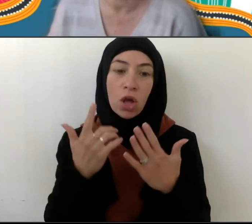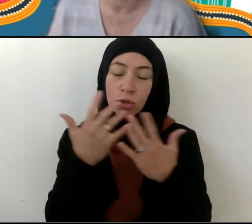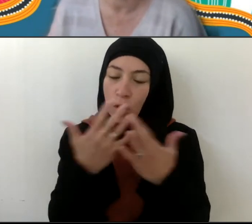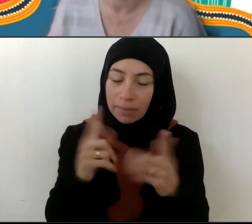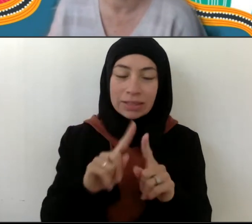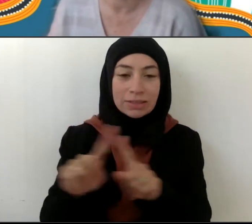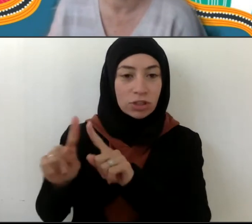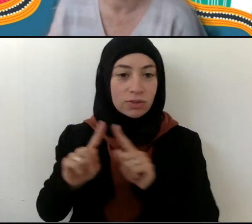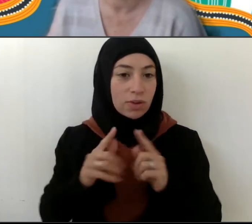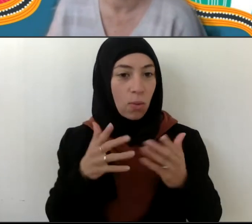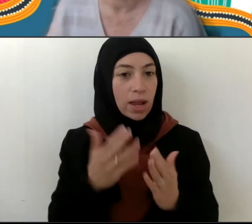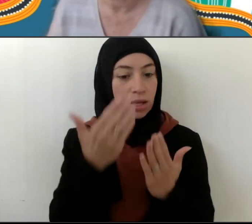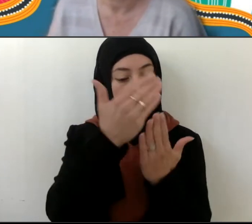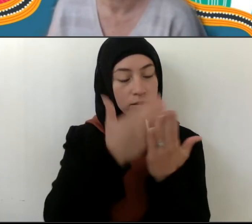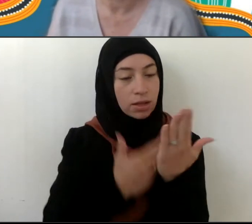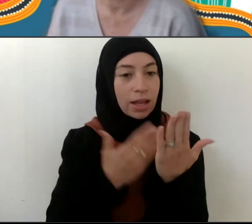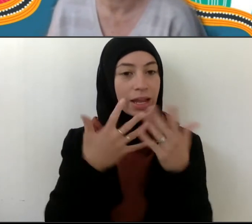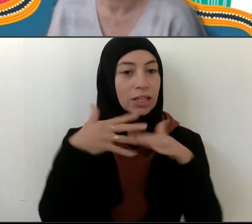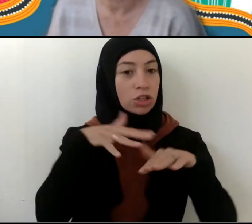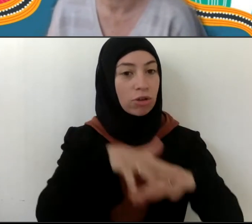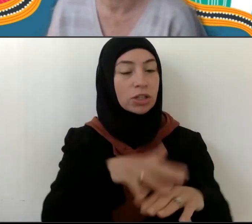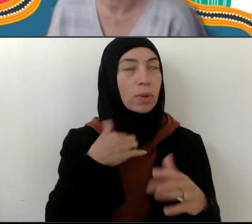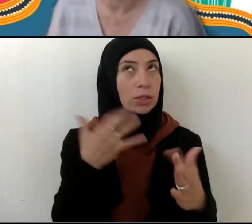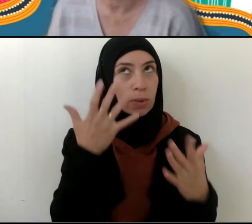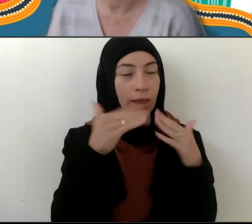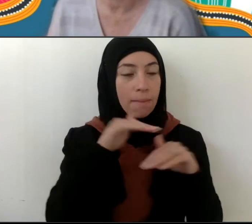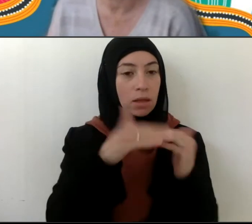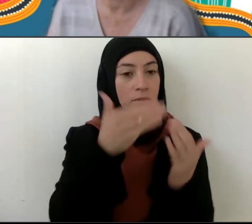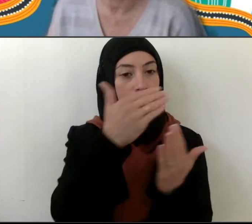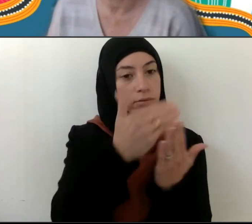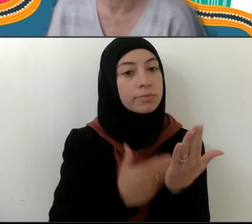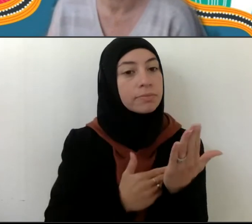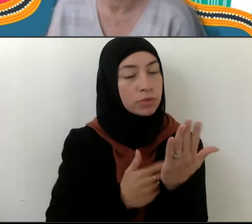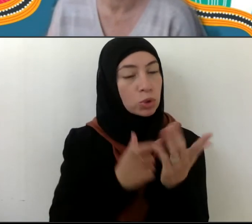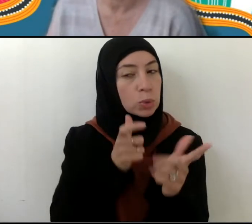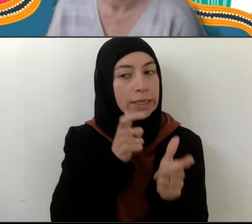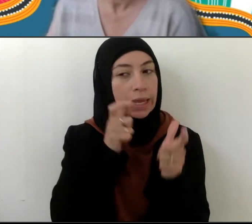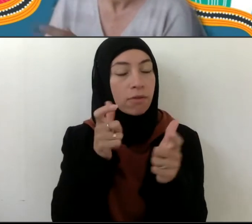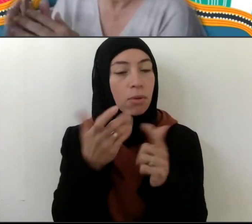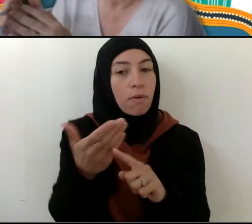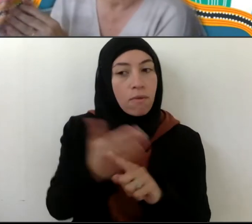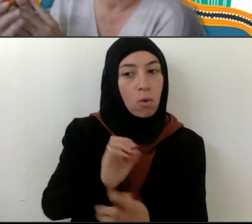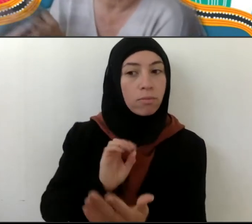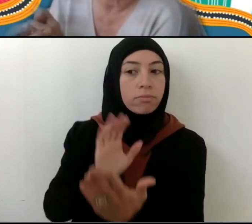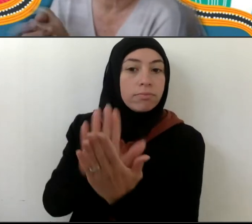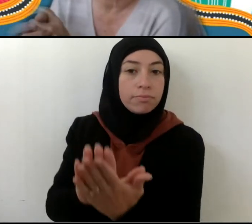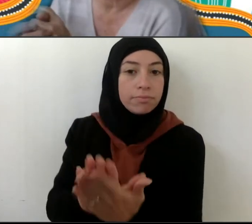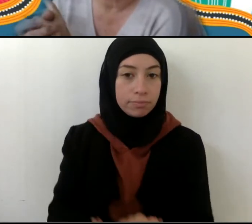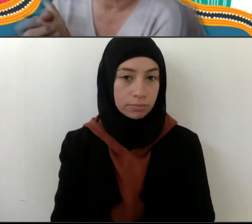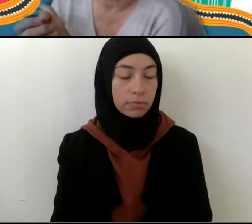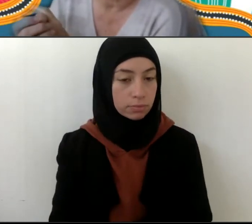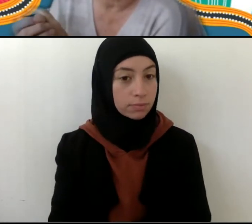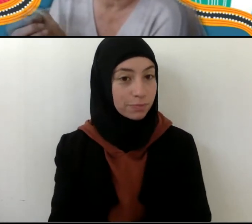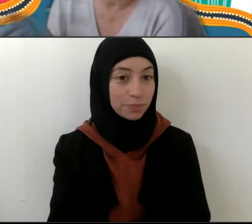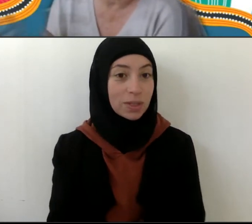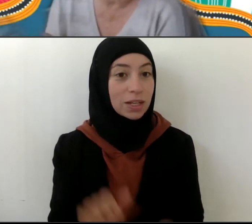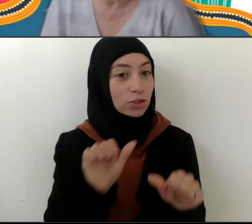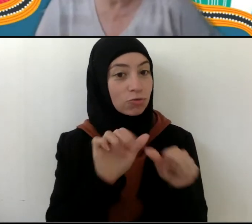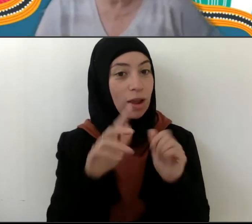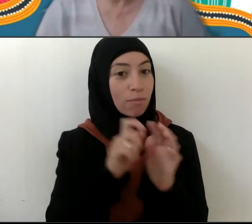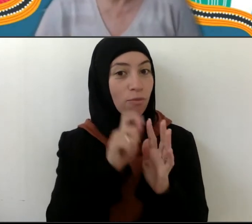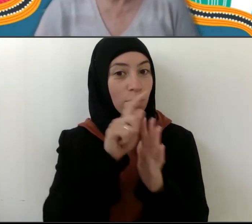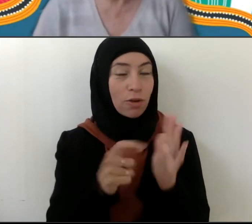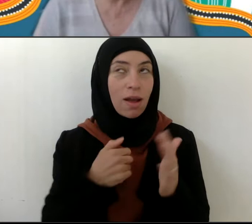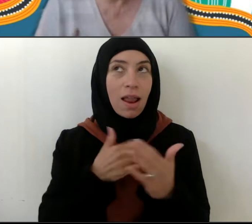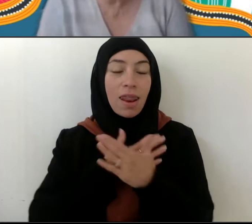ways that integration is required to be very sort of carefully thought through. It's a great project. I mean, I do. I love the